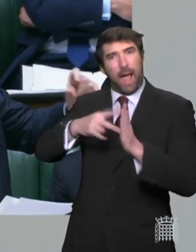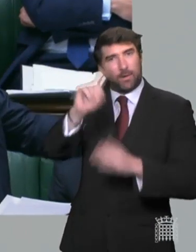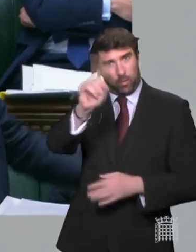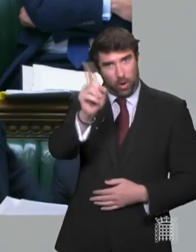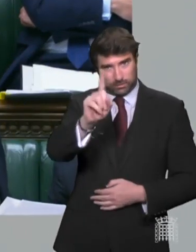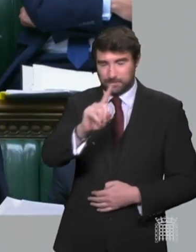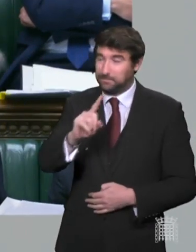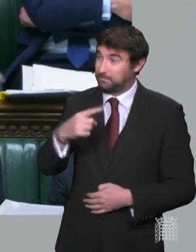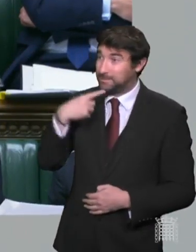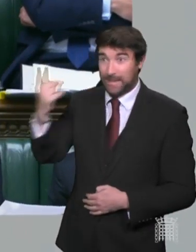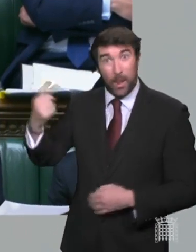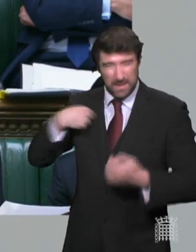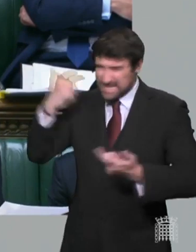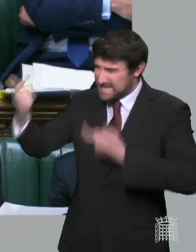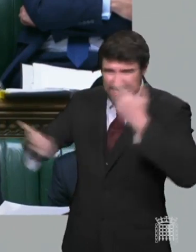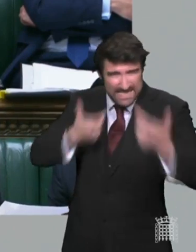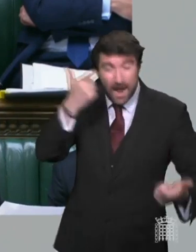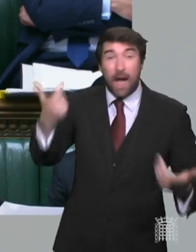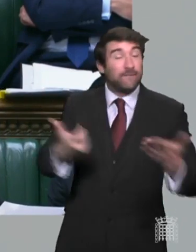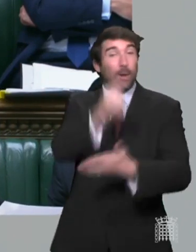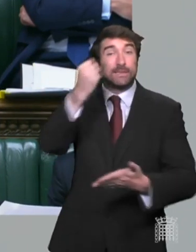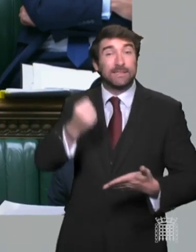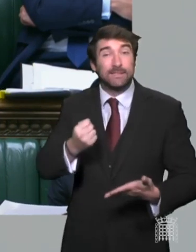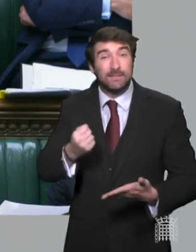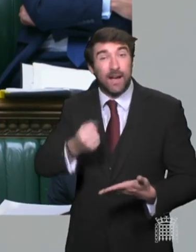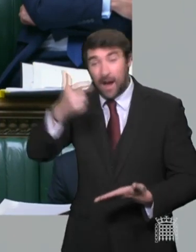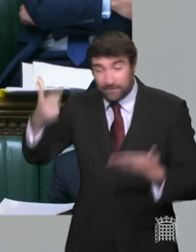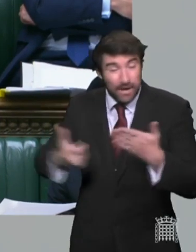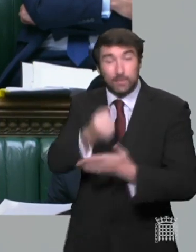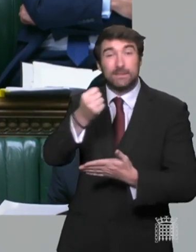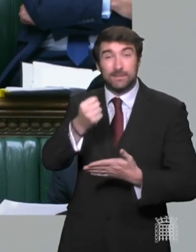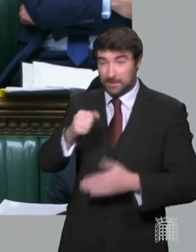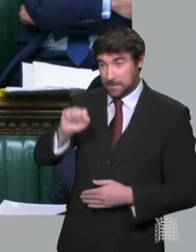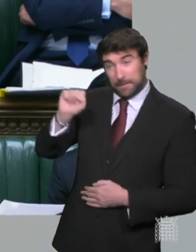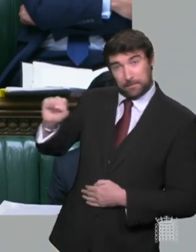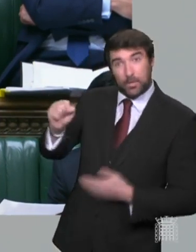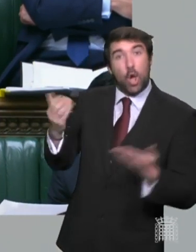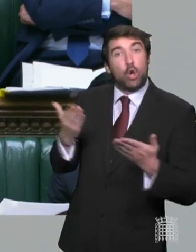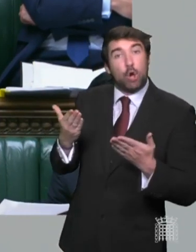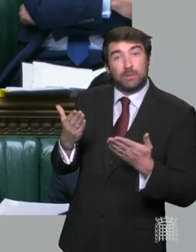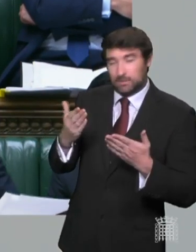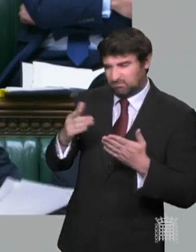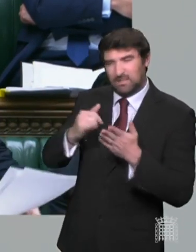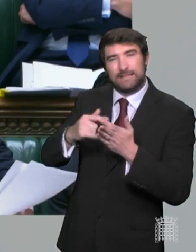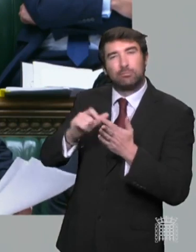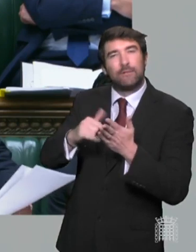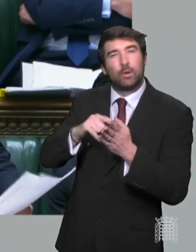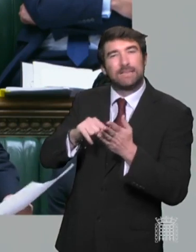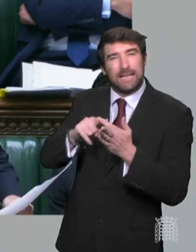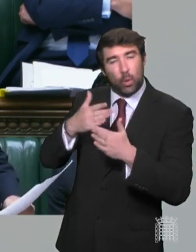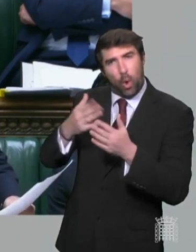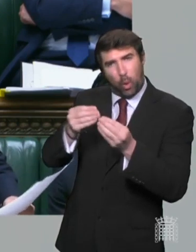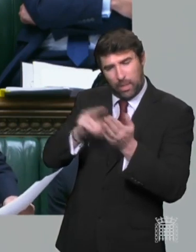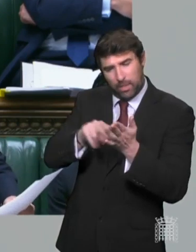current Shadow Secretary of State for Social Care joined forces with Nick Bowles and Norman Lamb to promote a new dedicated health